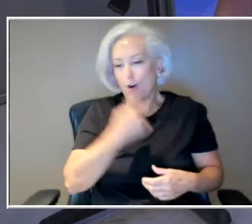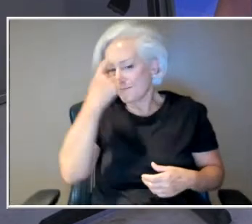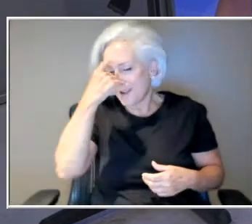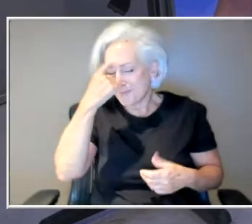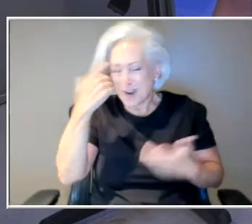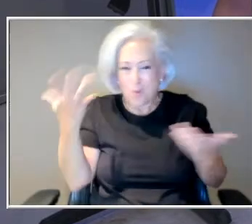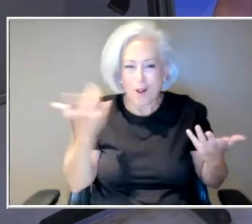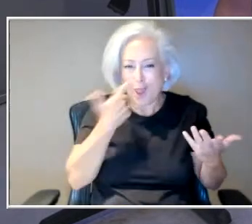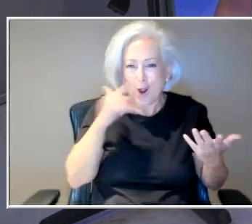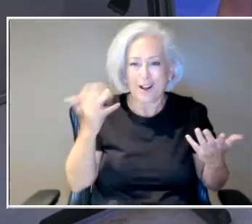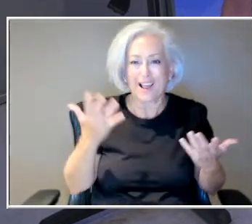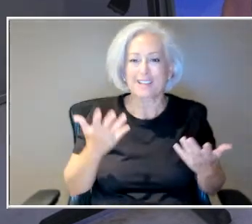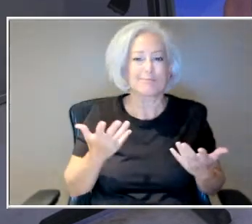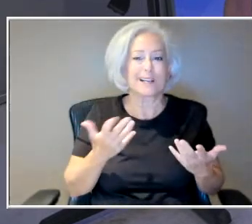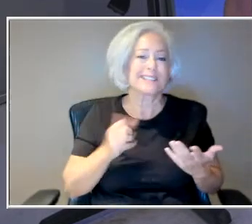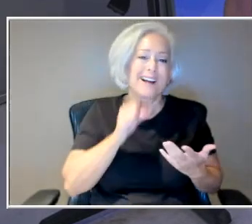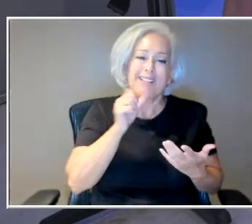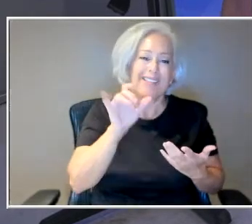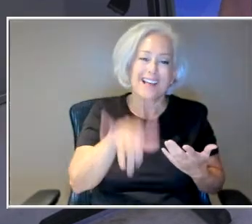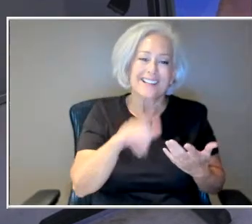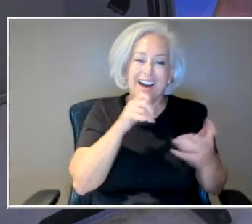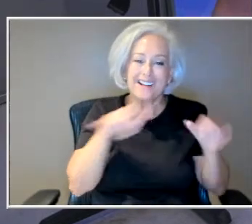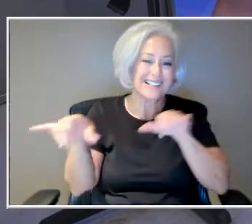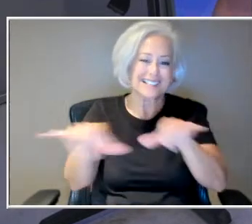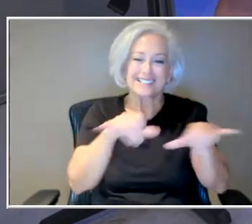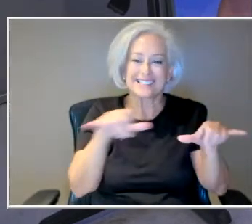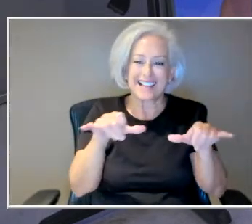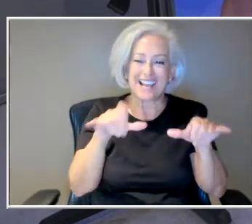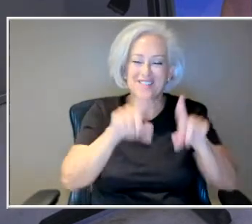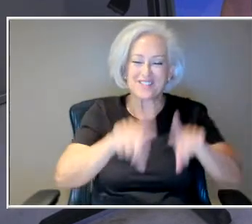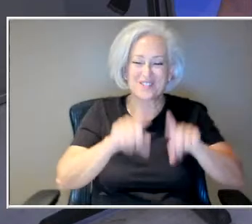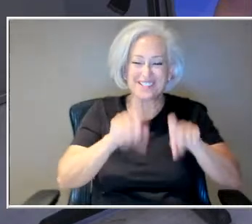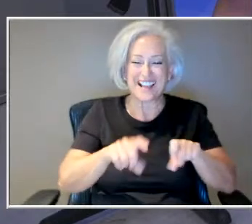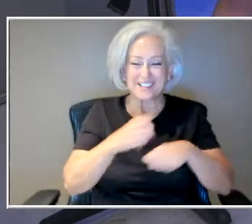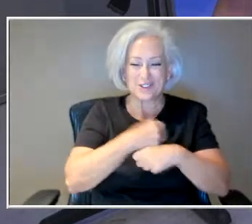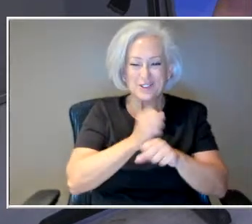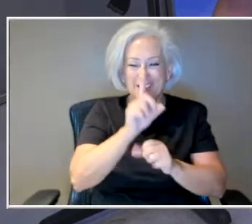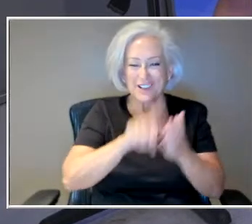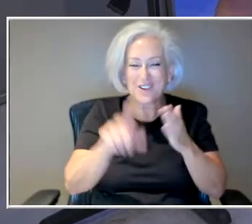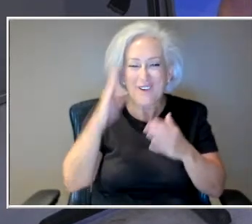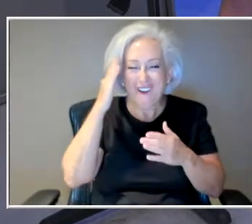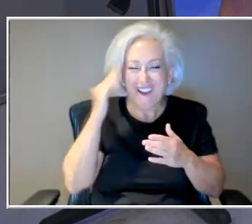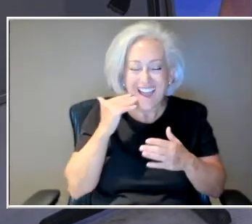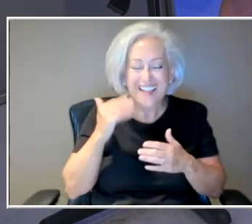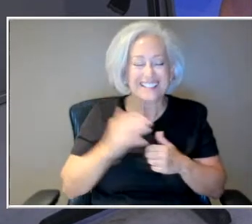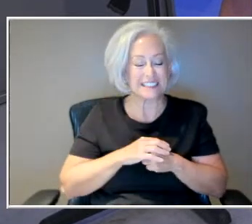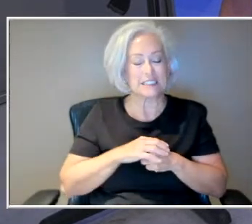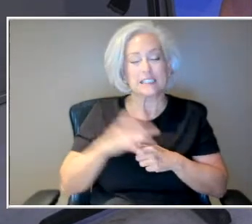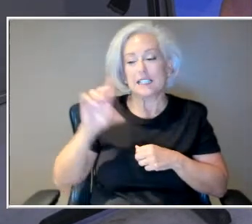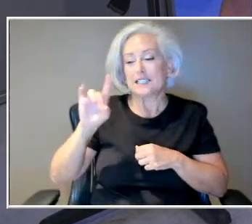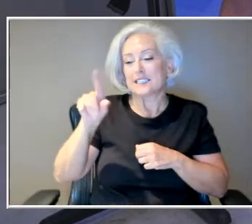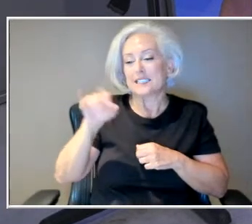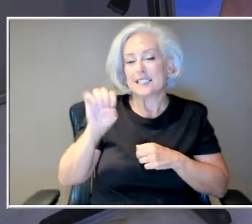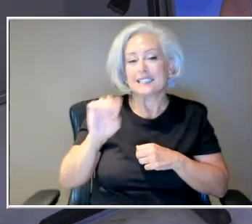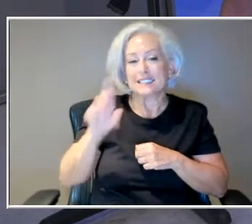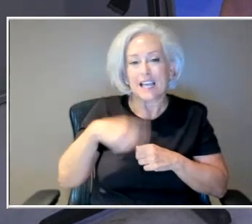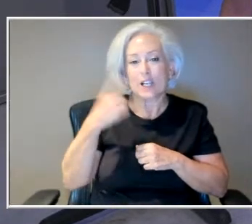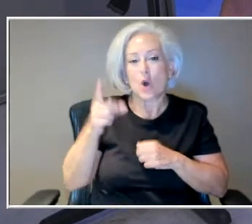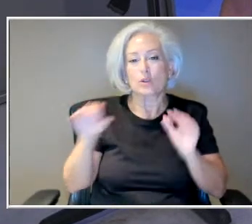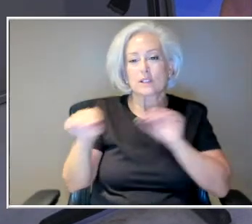that's not a standard screening, I take it, that's right. to check your head. So Denise said that her head only hurt when she moved in certain positions.